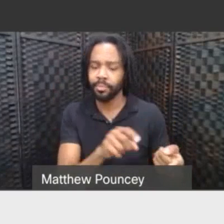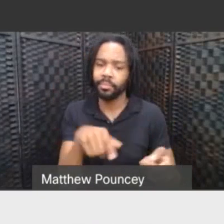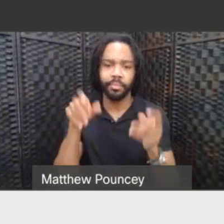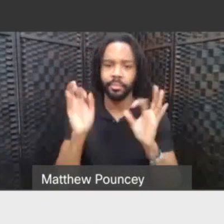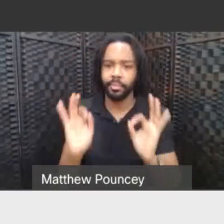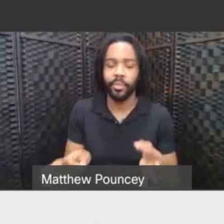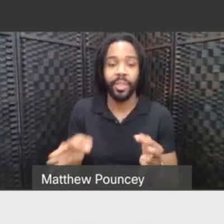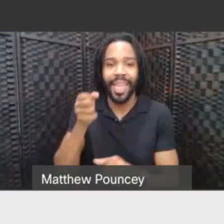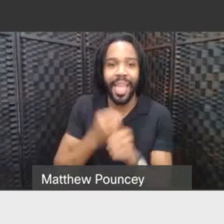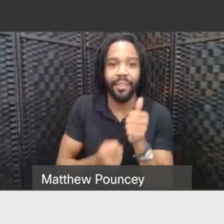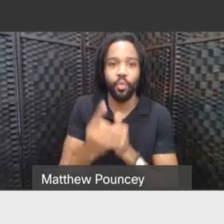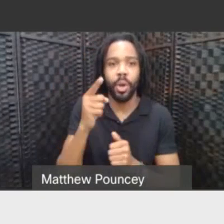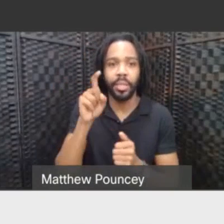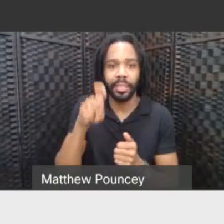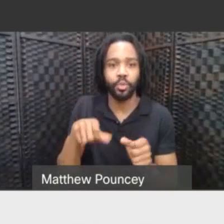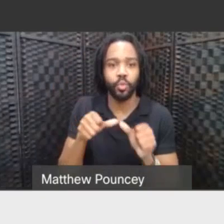to continue